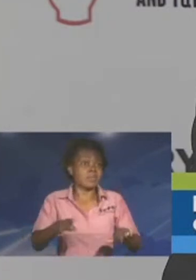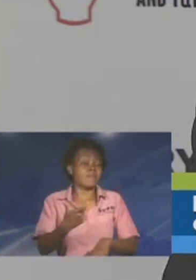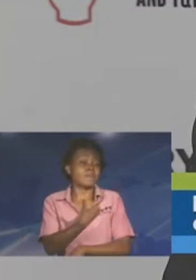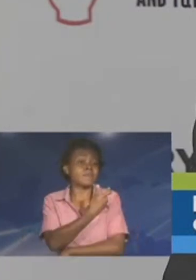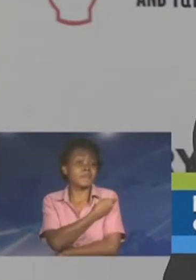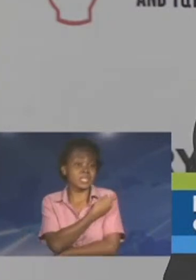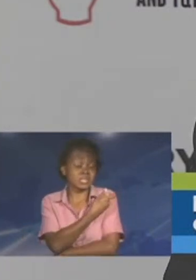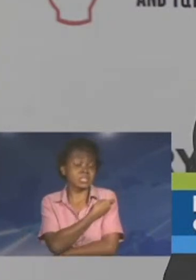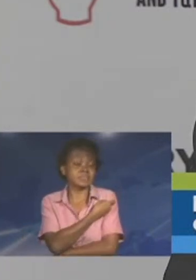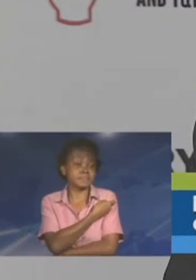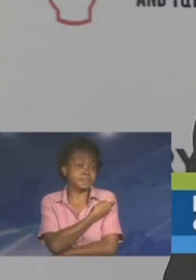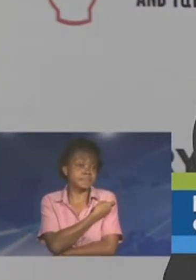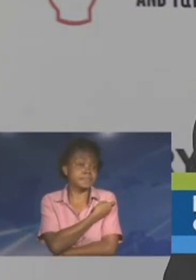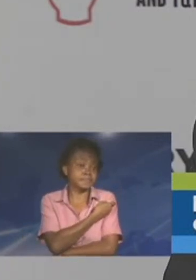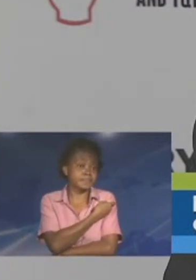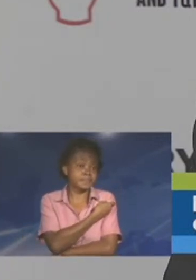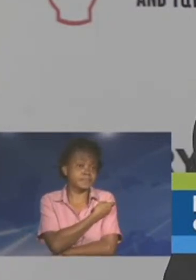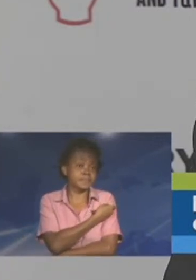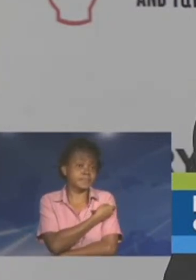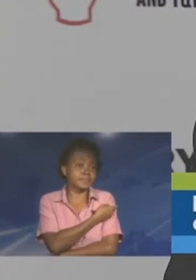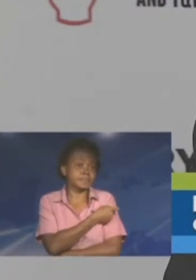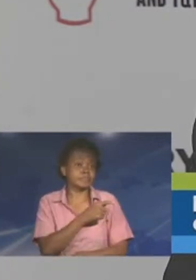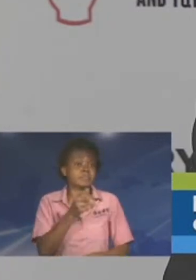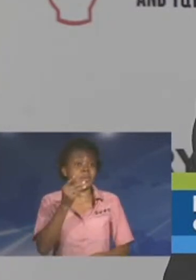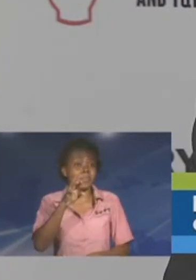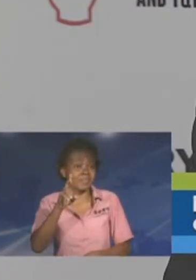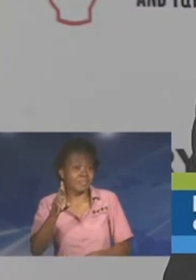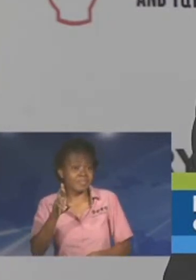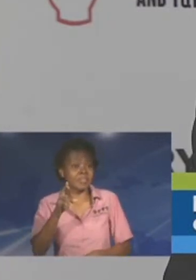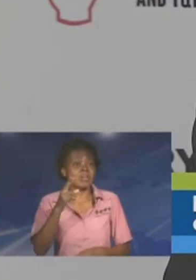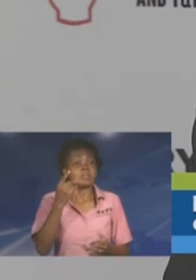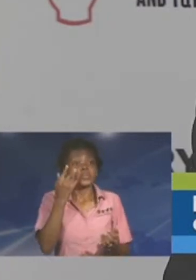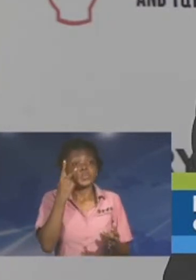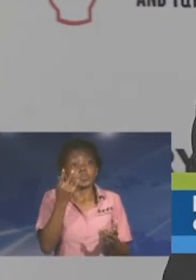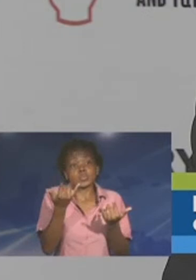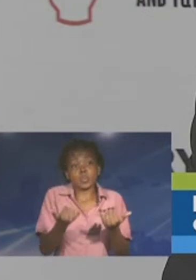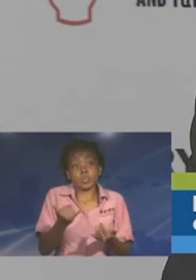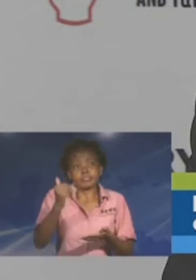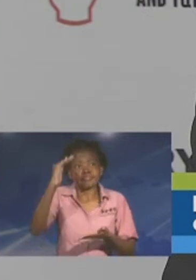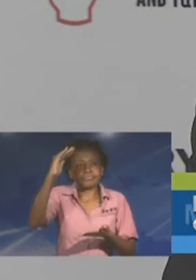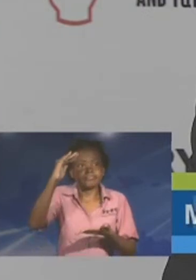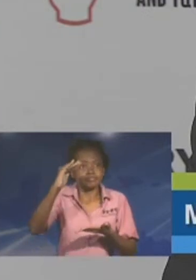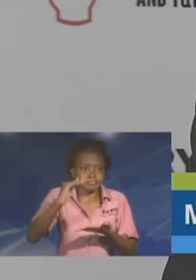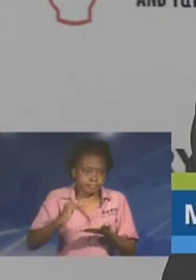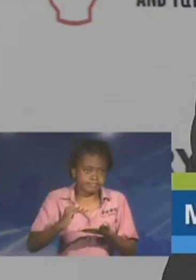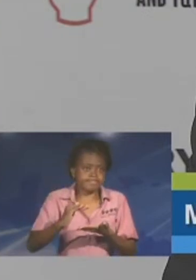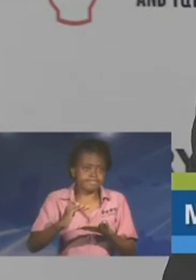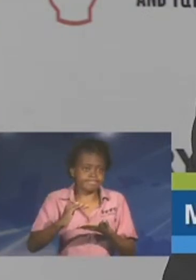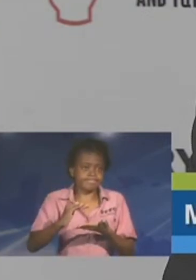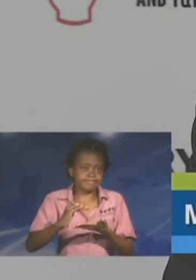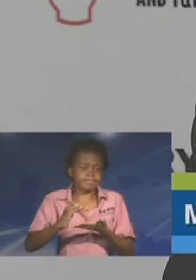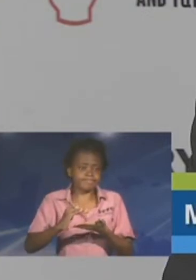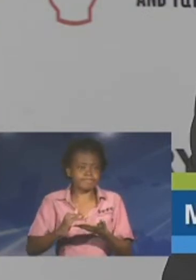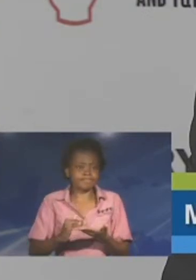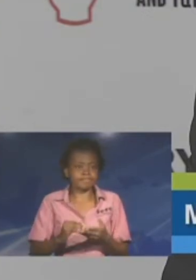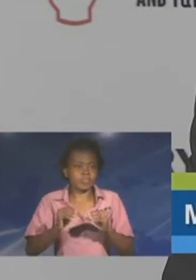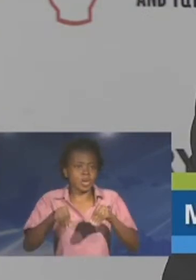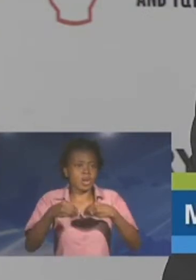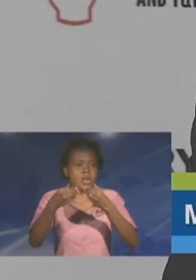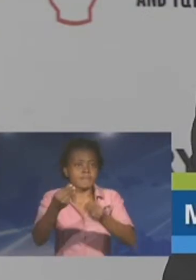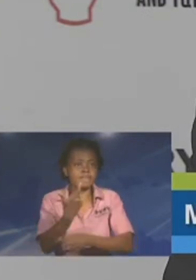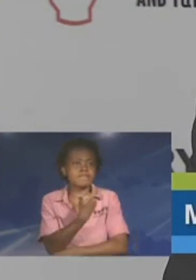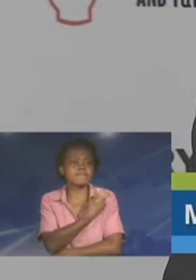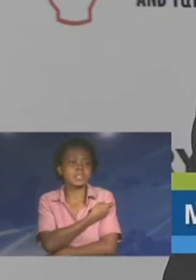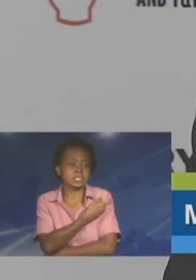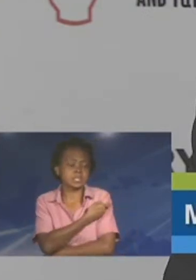suite, we basically saw a decrease in the uptake of the vaccine. So we would have hovered somewhere around 50,000, if I remember right,